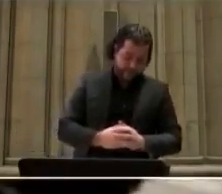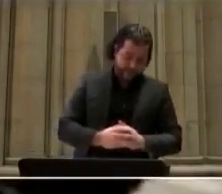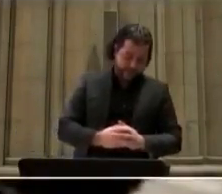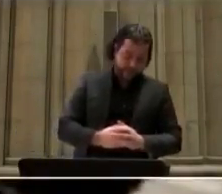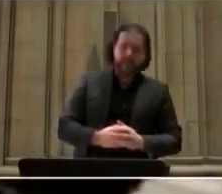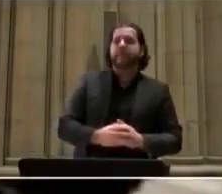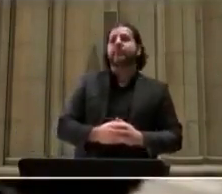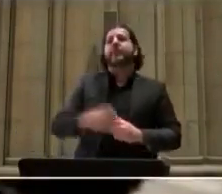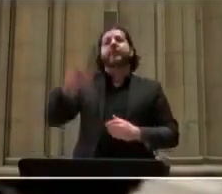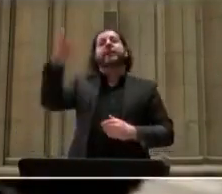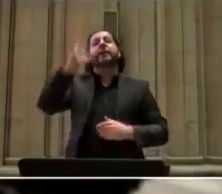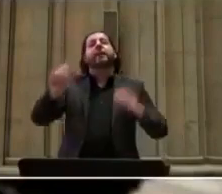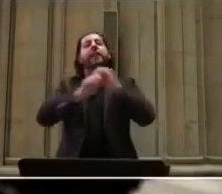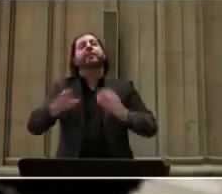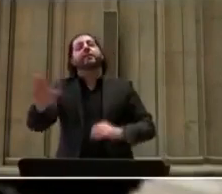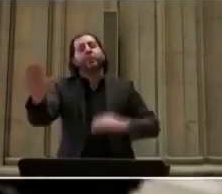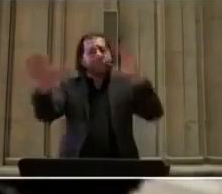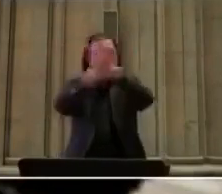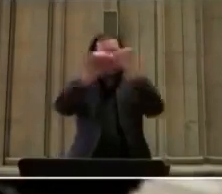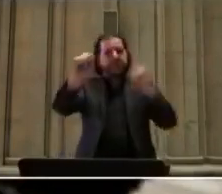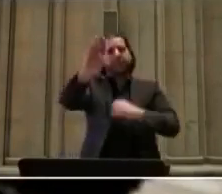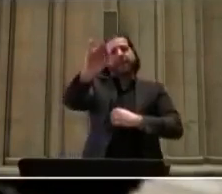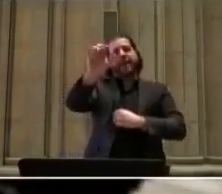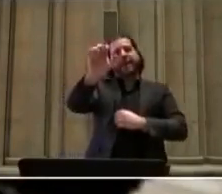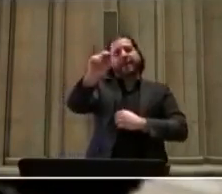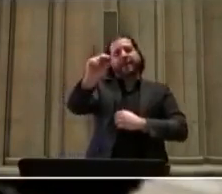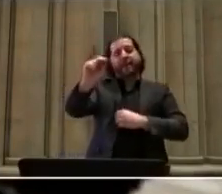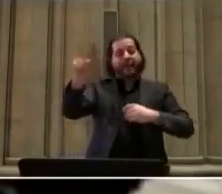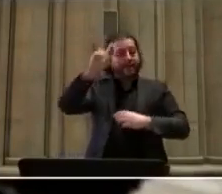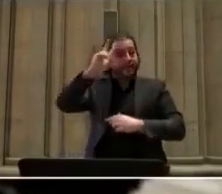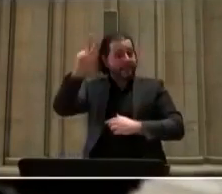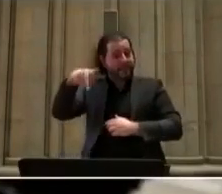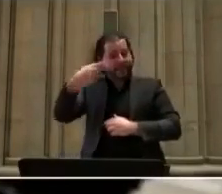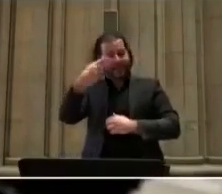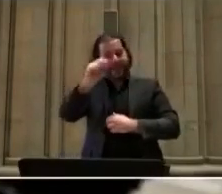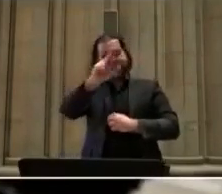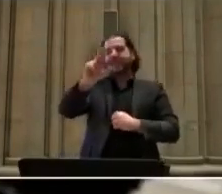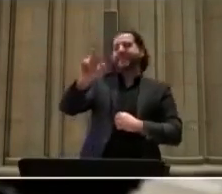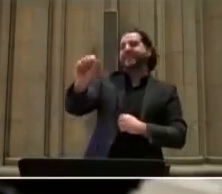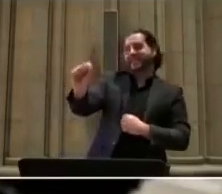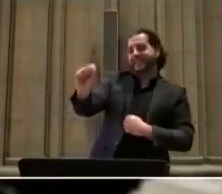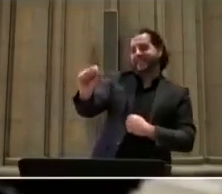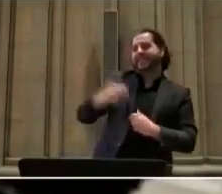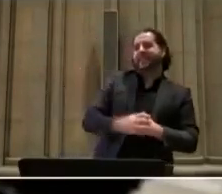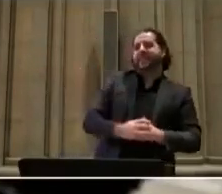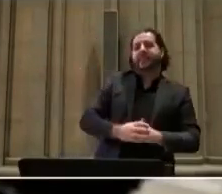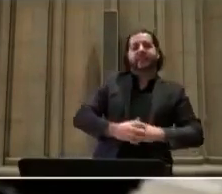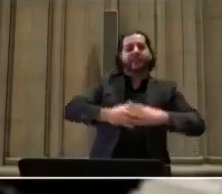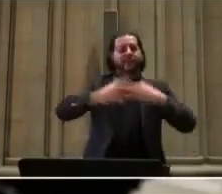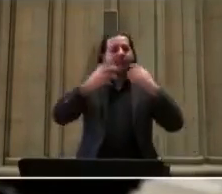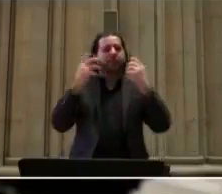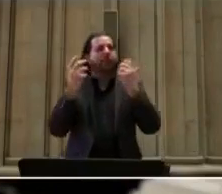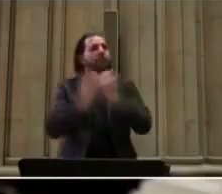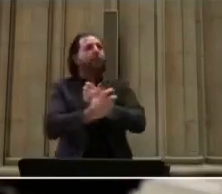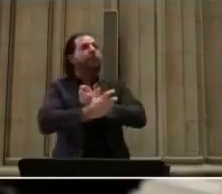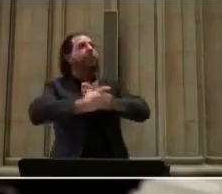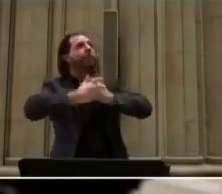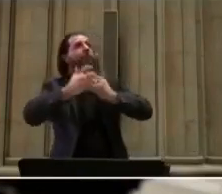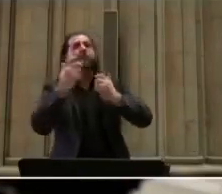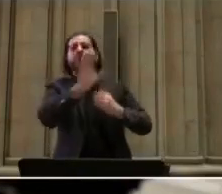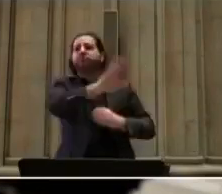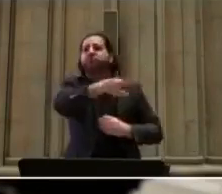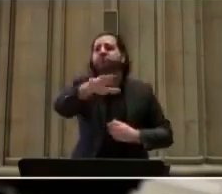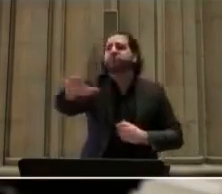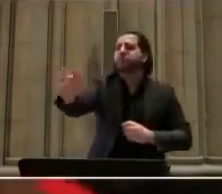God bless you, President Biden and Vice President Harris. Oh, say,